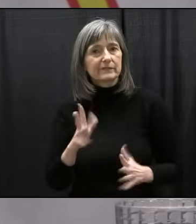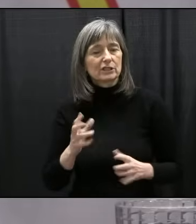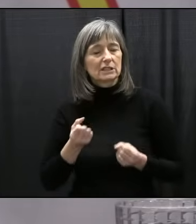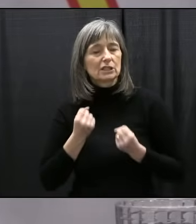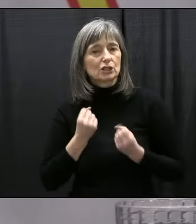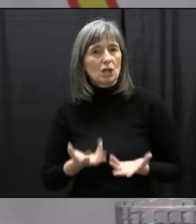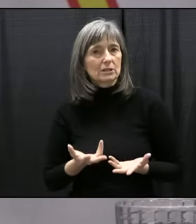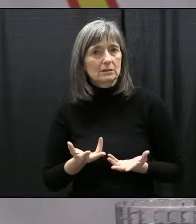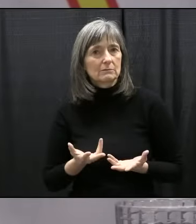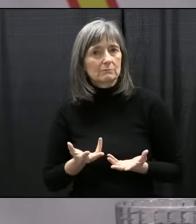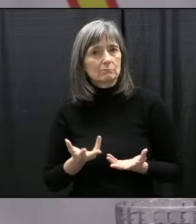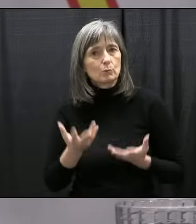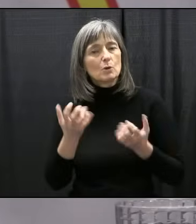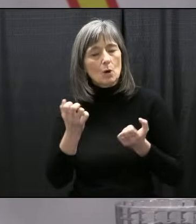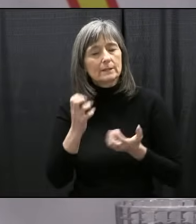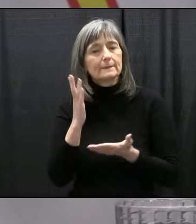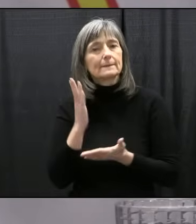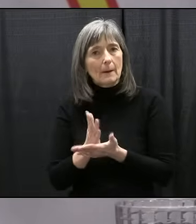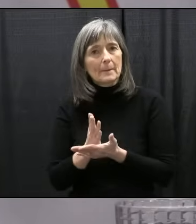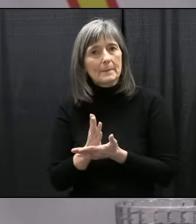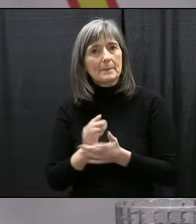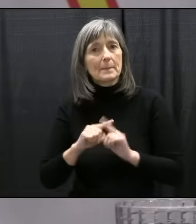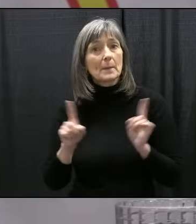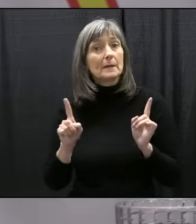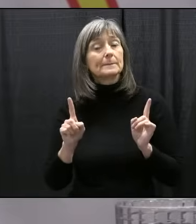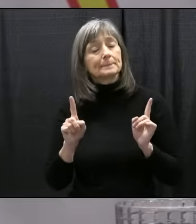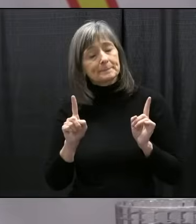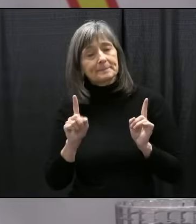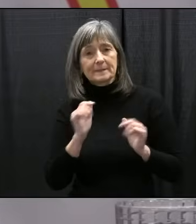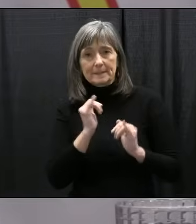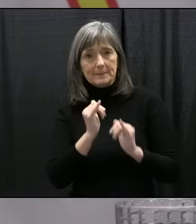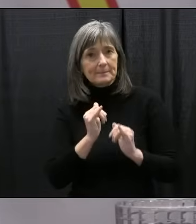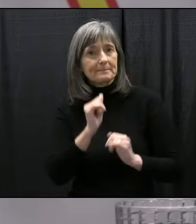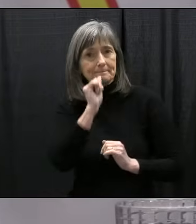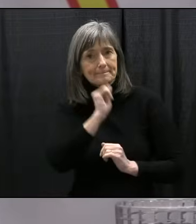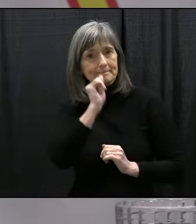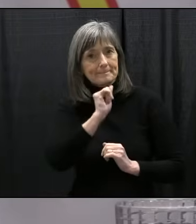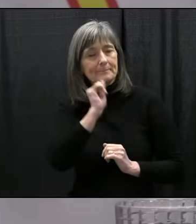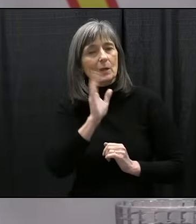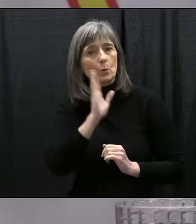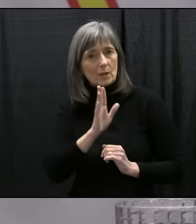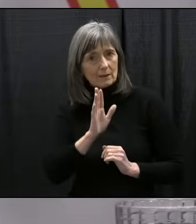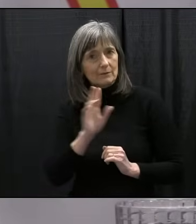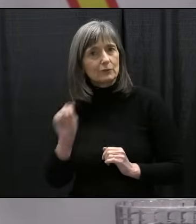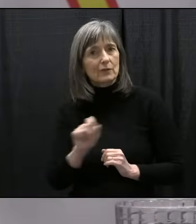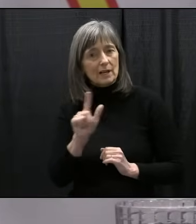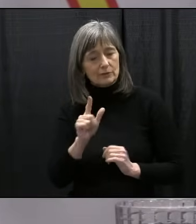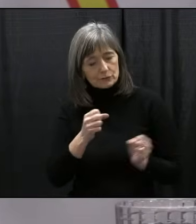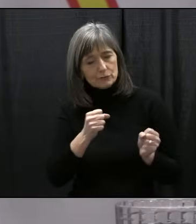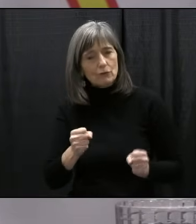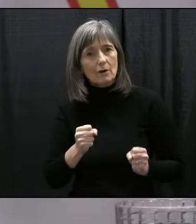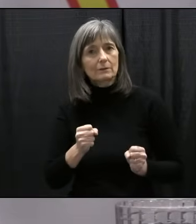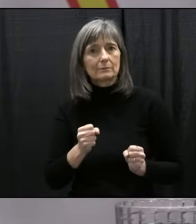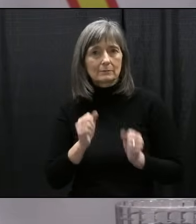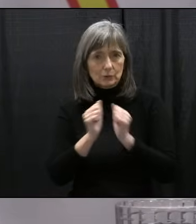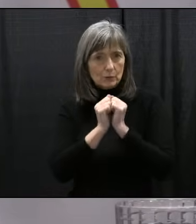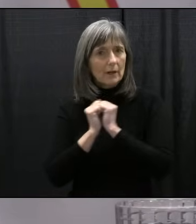But we are resilient Newfoundlanders and Labradorians, and we will face this battle, as we have in the past,